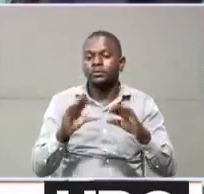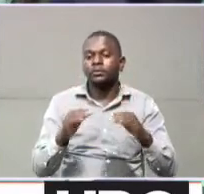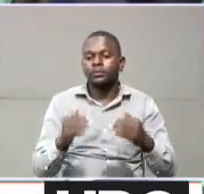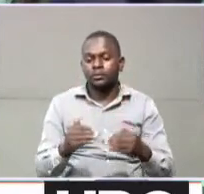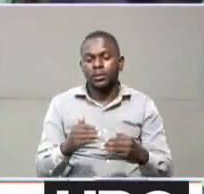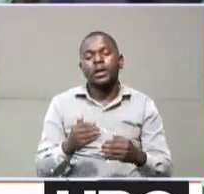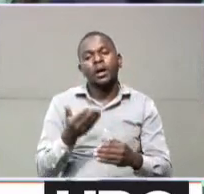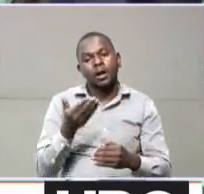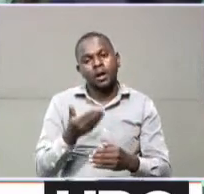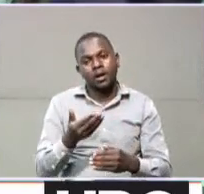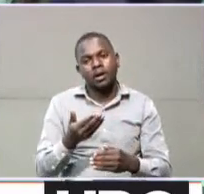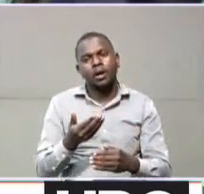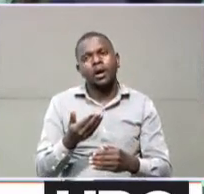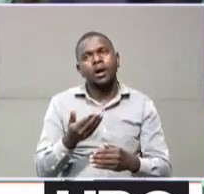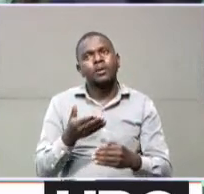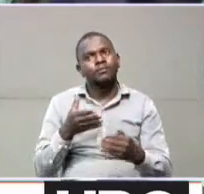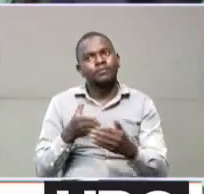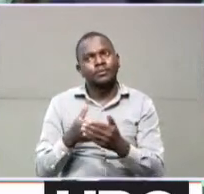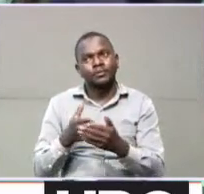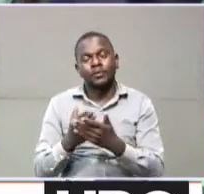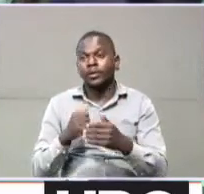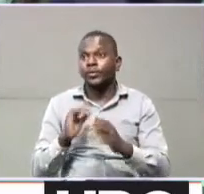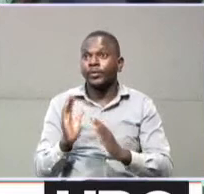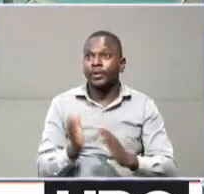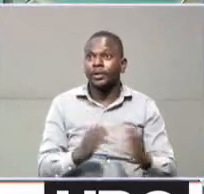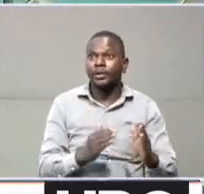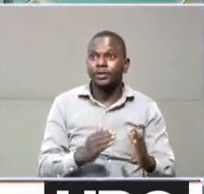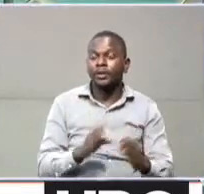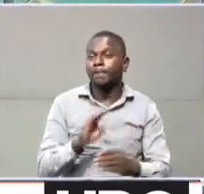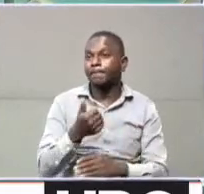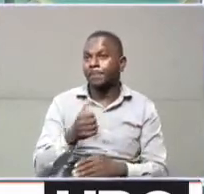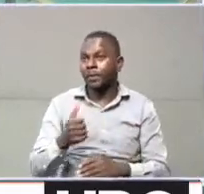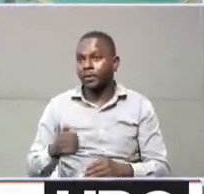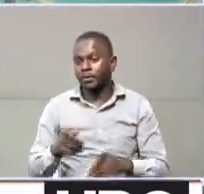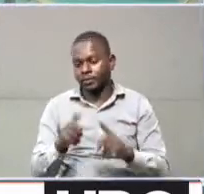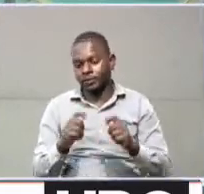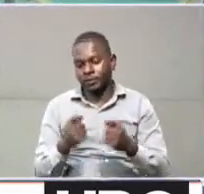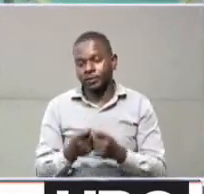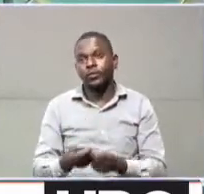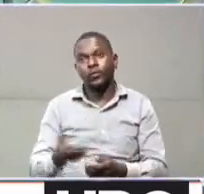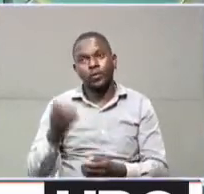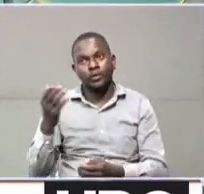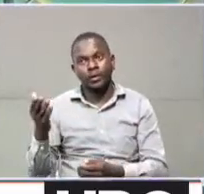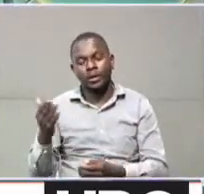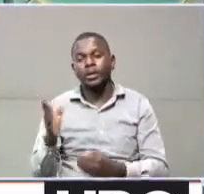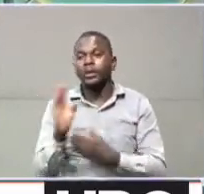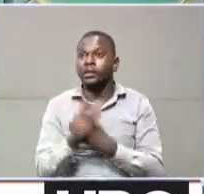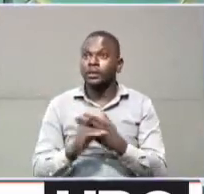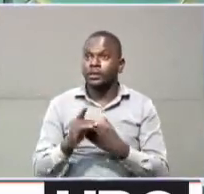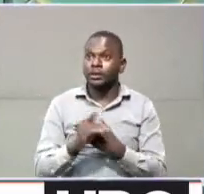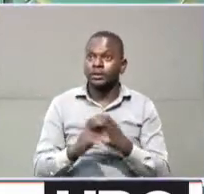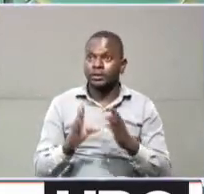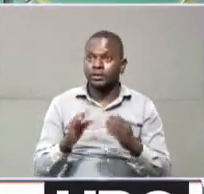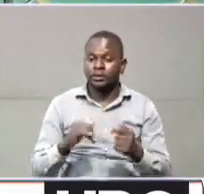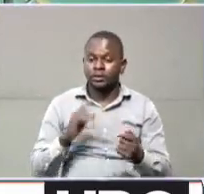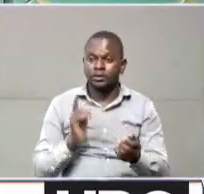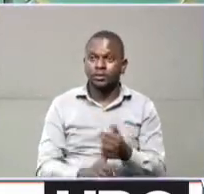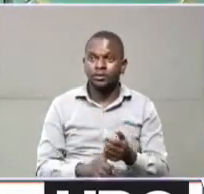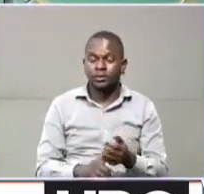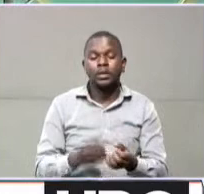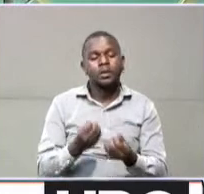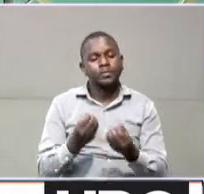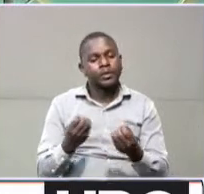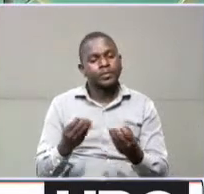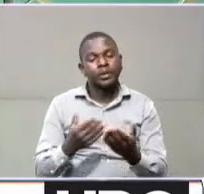i still encounter lack of preparedness on the part of the team on the ground we have received so many